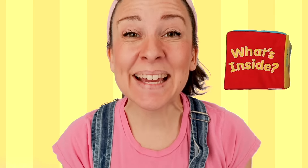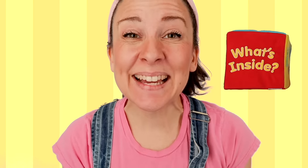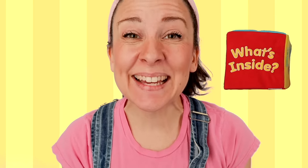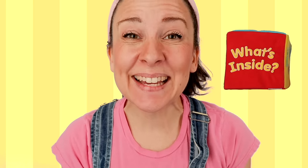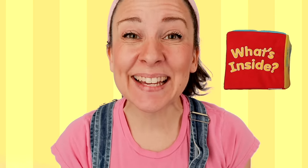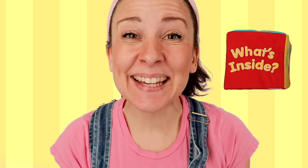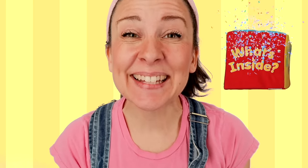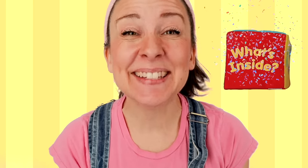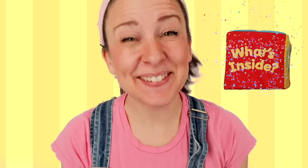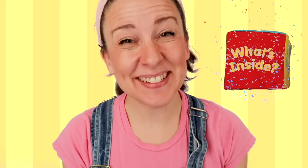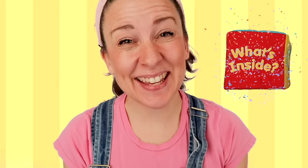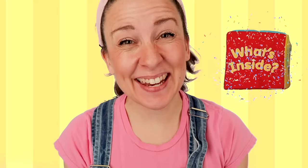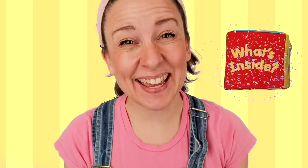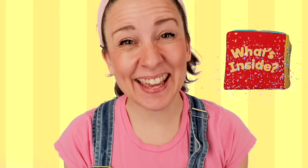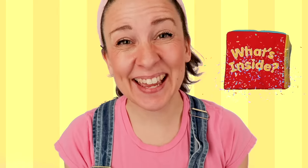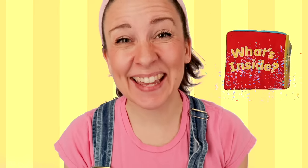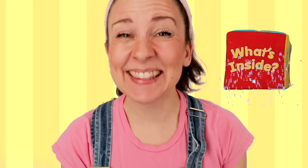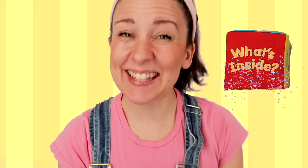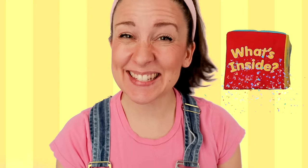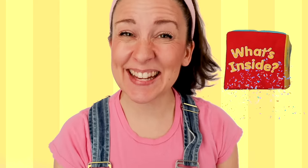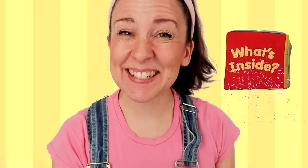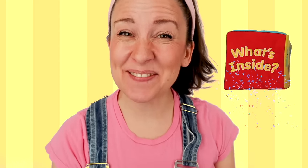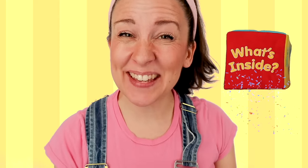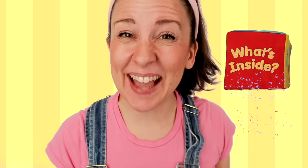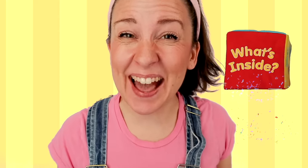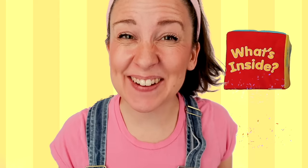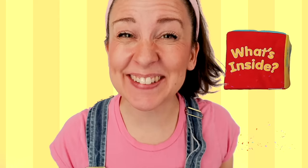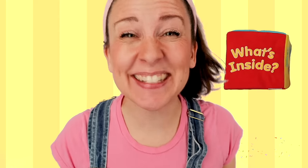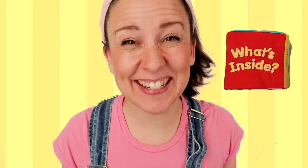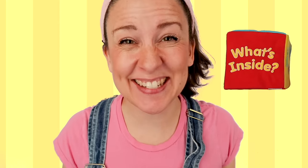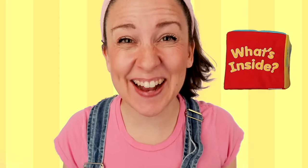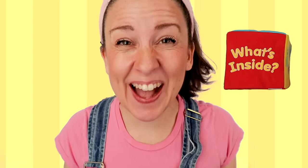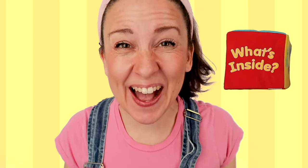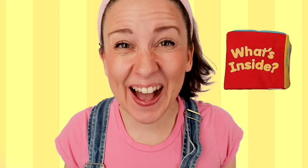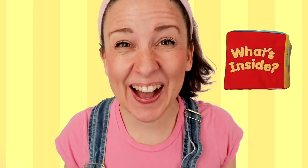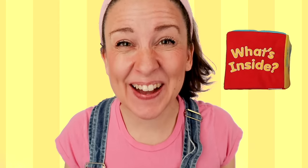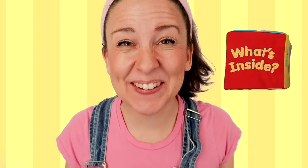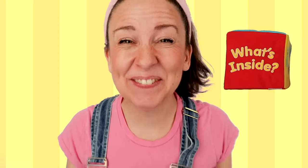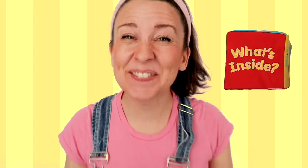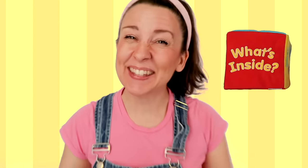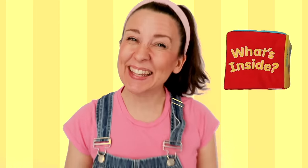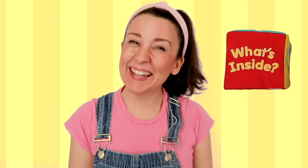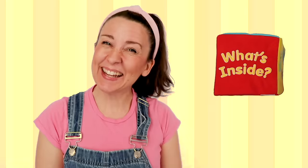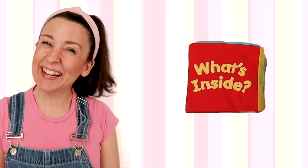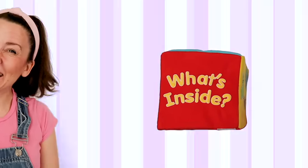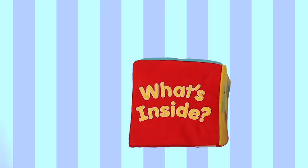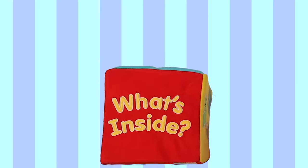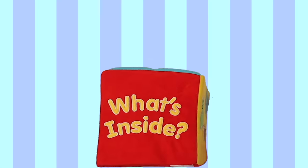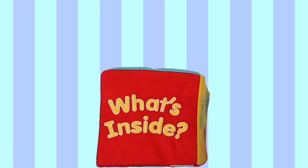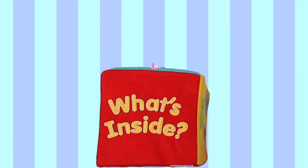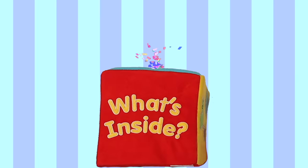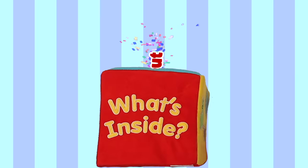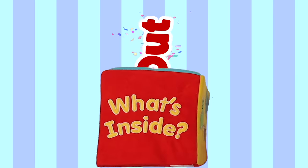me? You did it. Let's take something out. Good job.